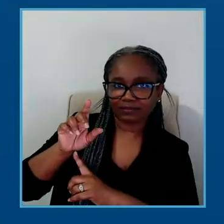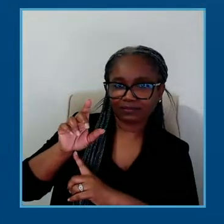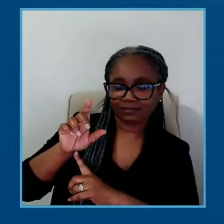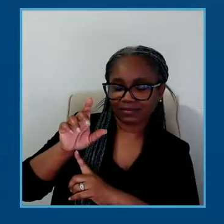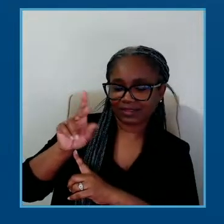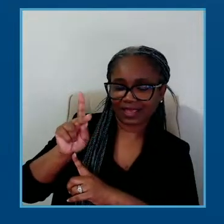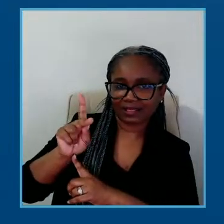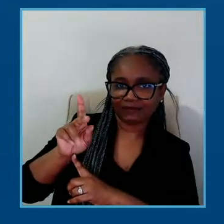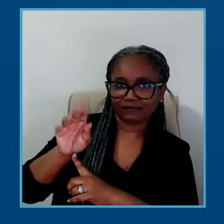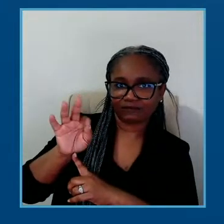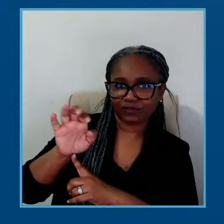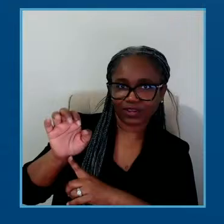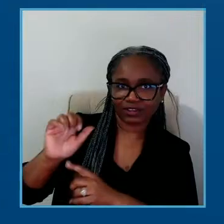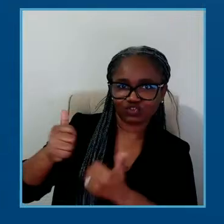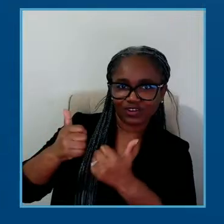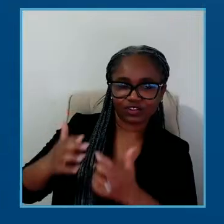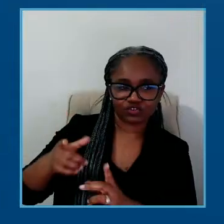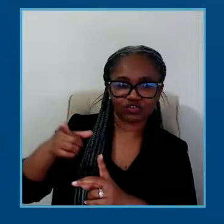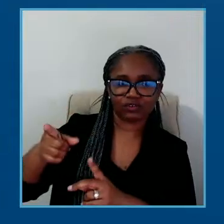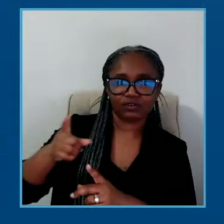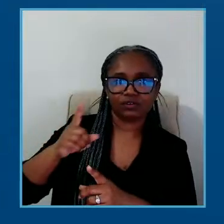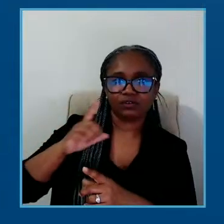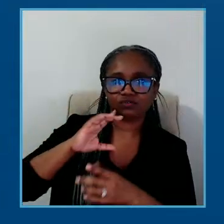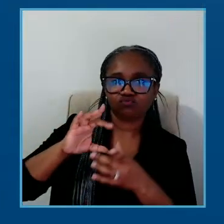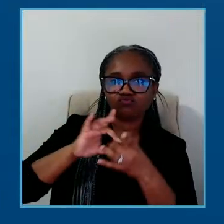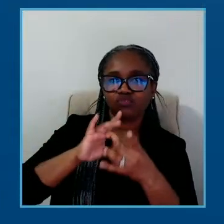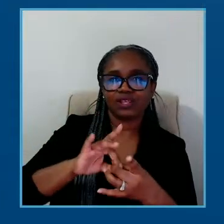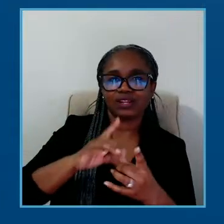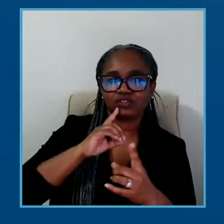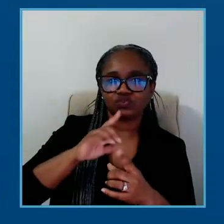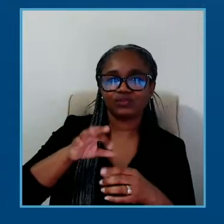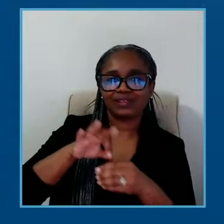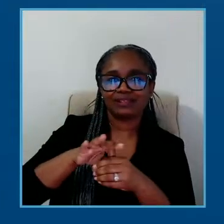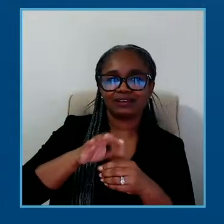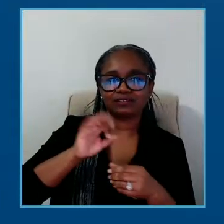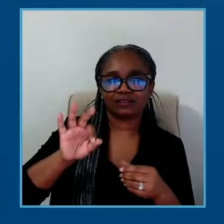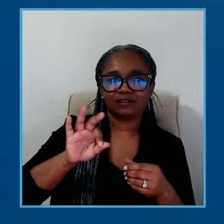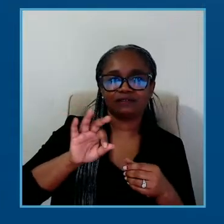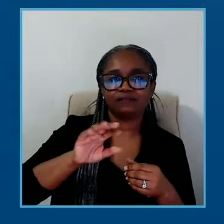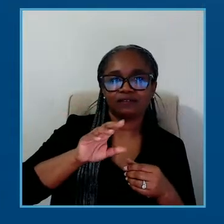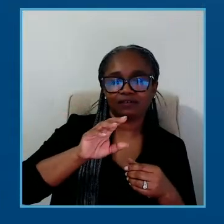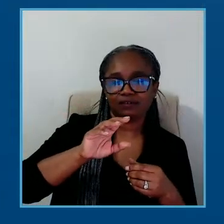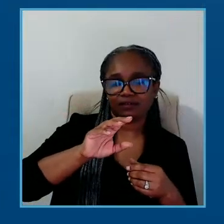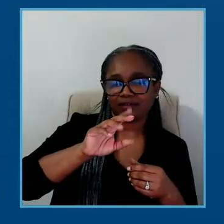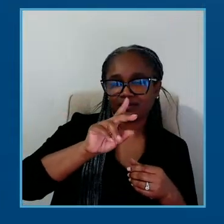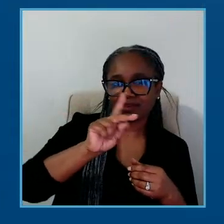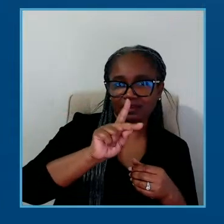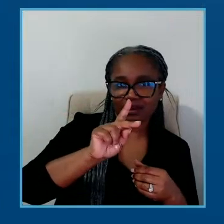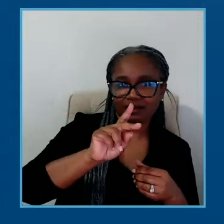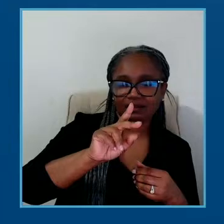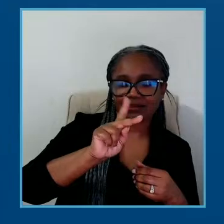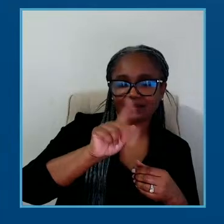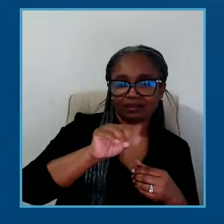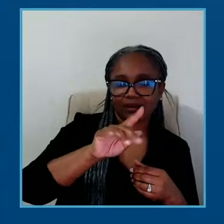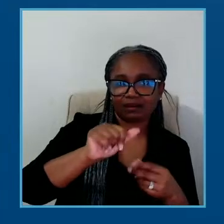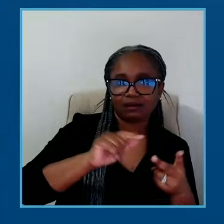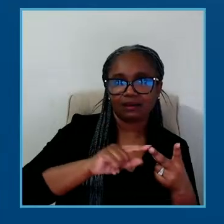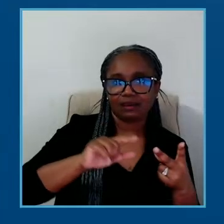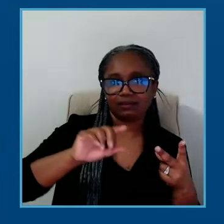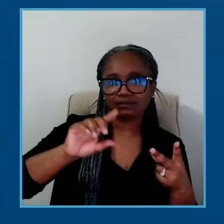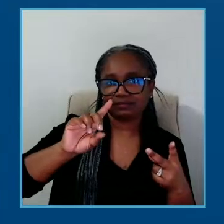the credentialing and elections of Malcolm Kenyatta and David Hogg as vice chairs of the DNC, the committee finds and recommends the